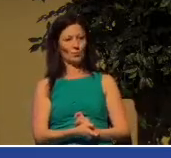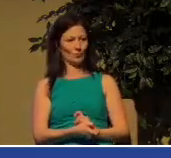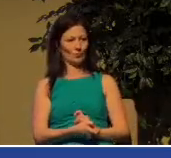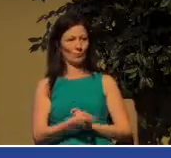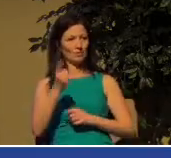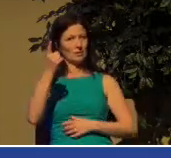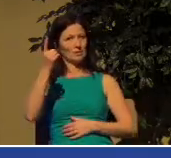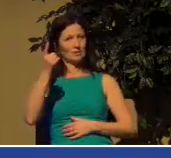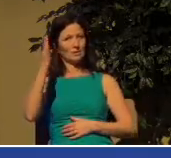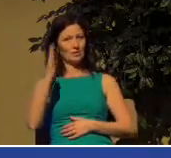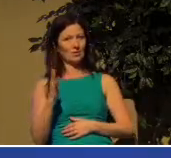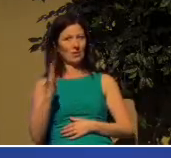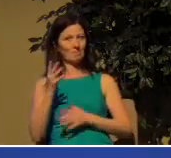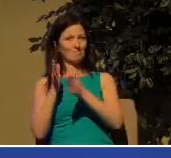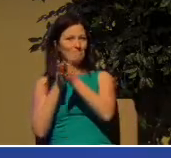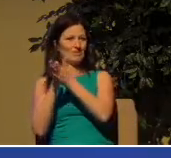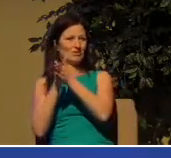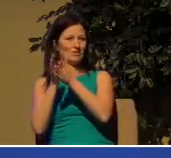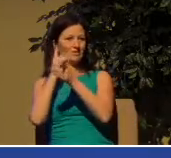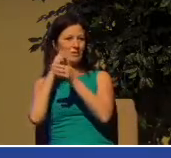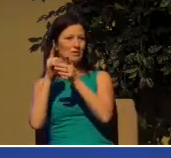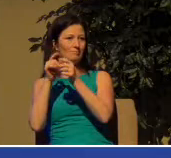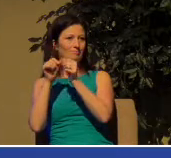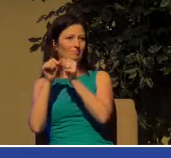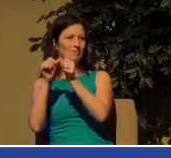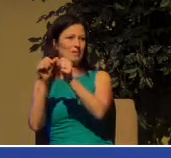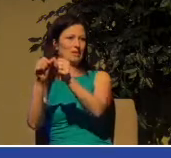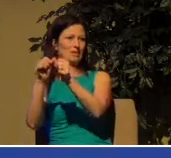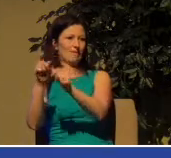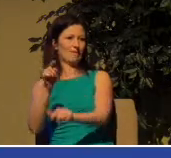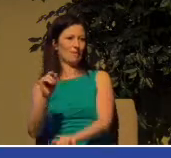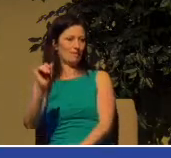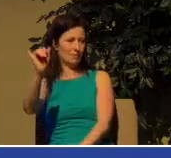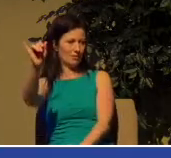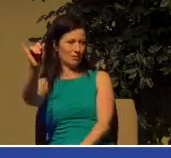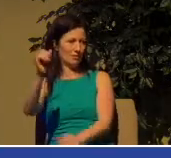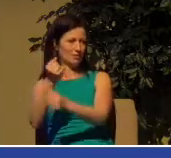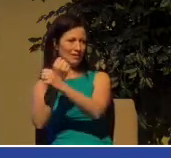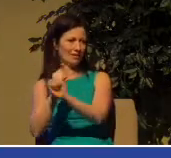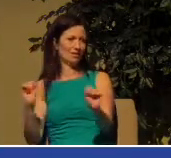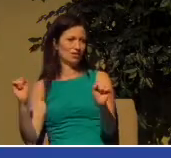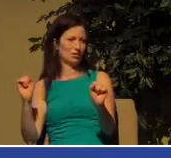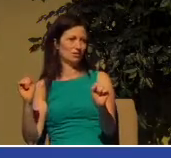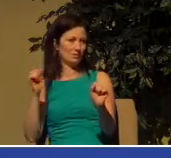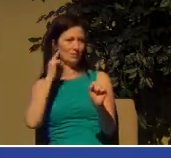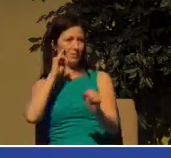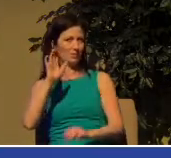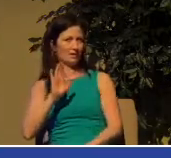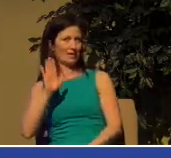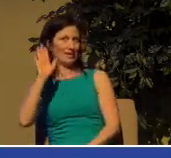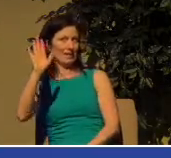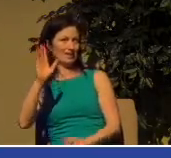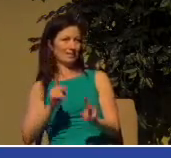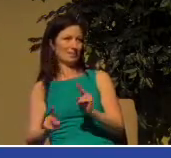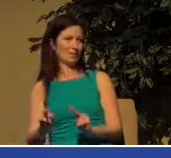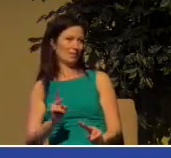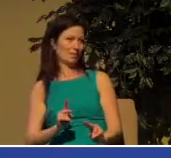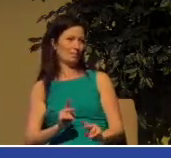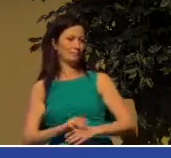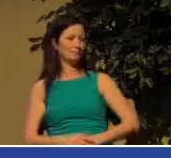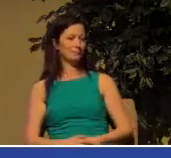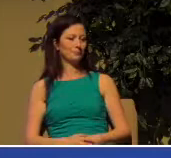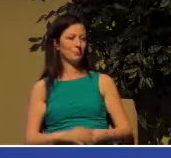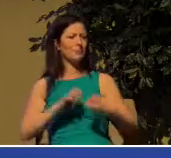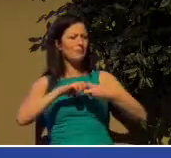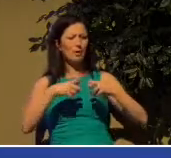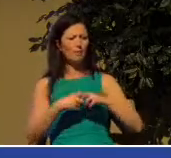an eternal salvation that His people will experience. But see, here's the problem. The